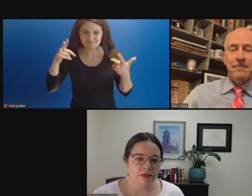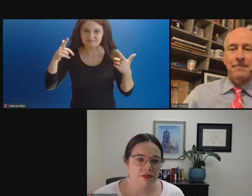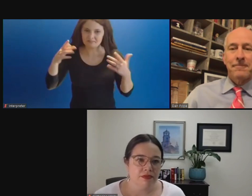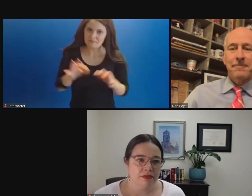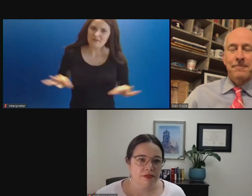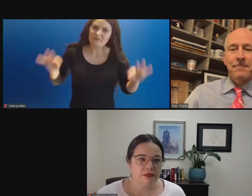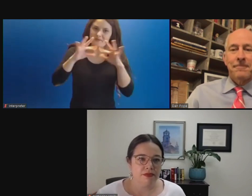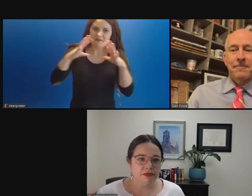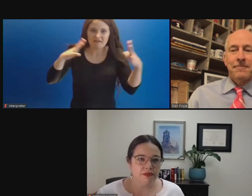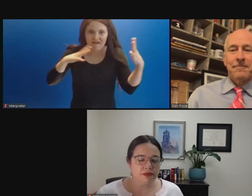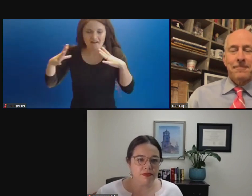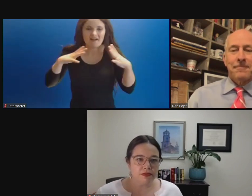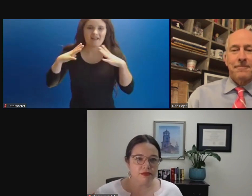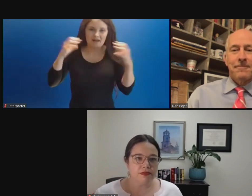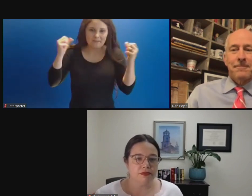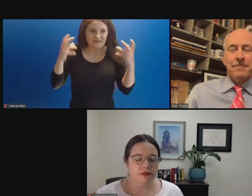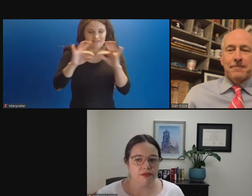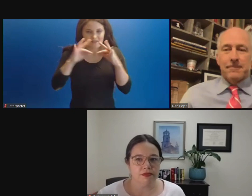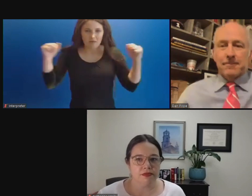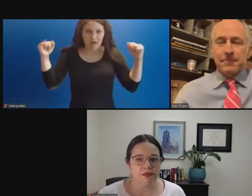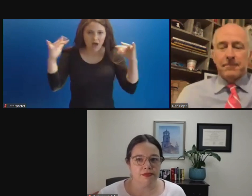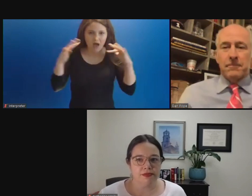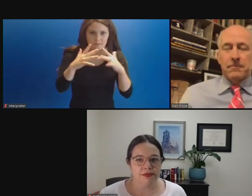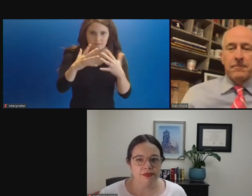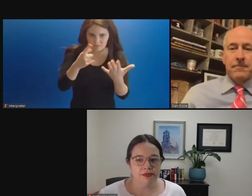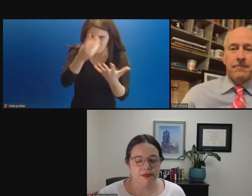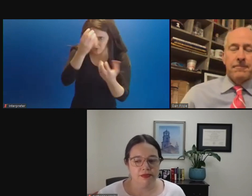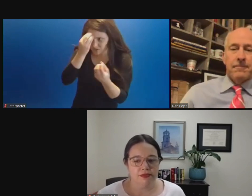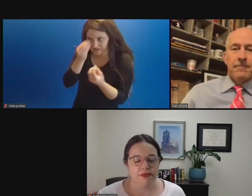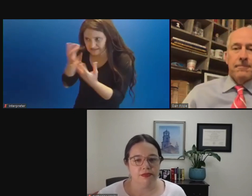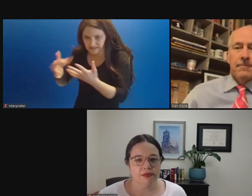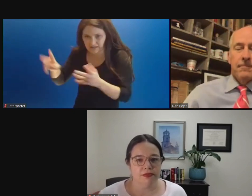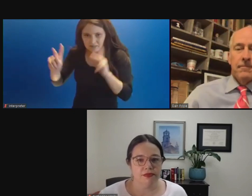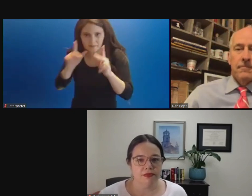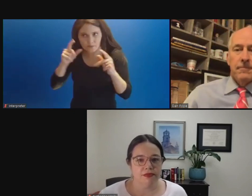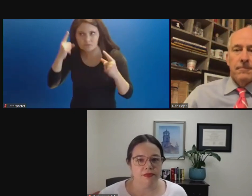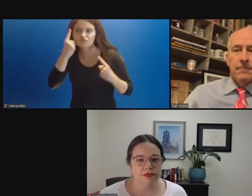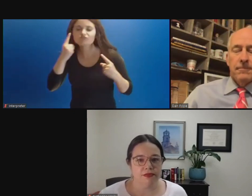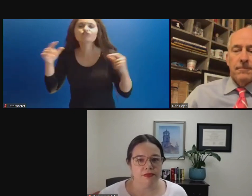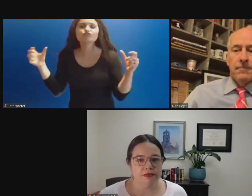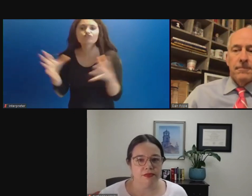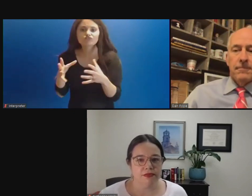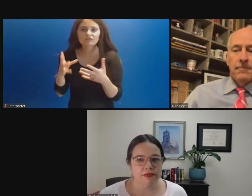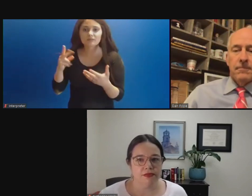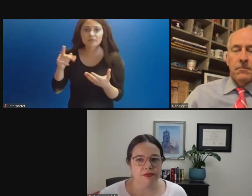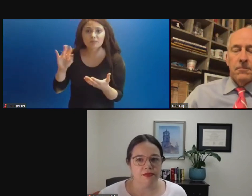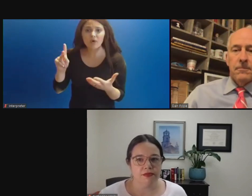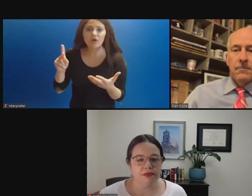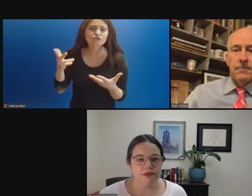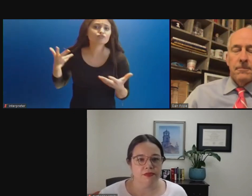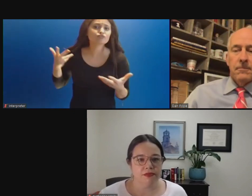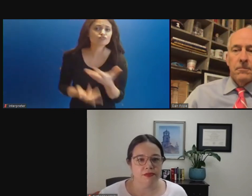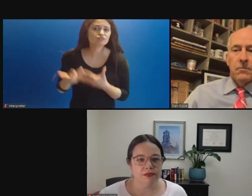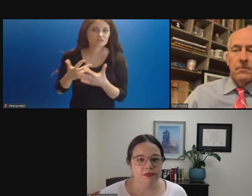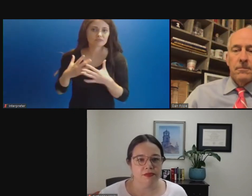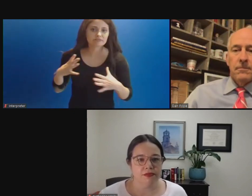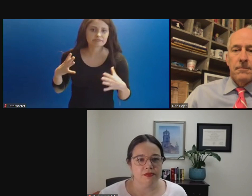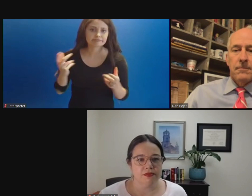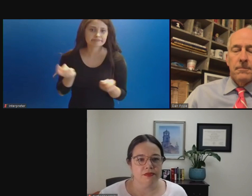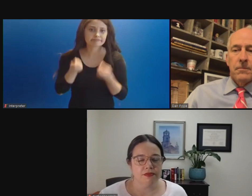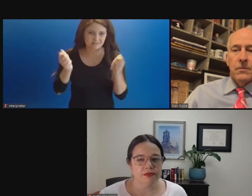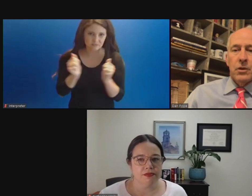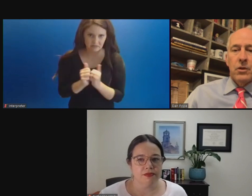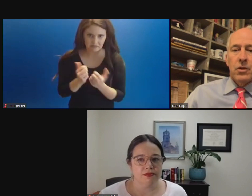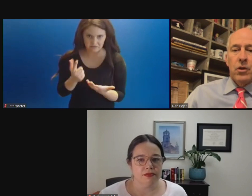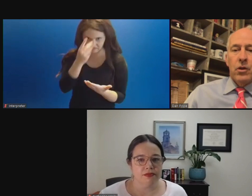family get-togethers. What do you want to say to folks that are considering, going to the park and celebrating together?